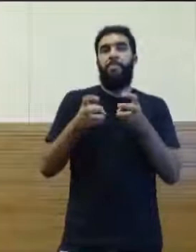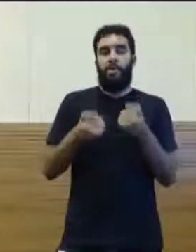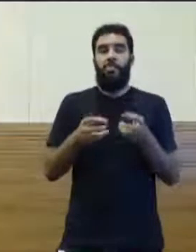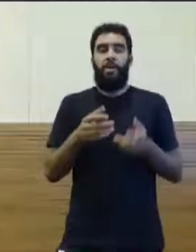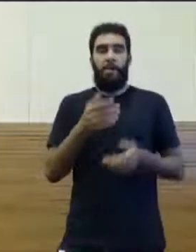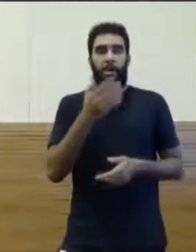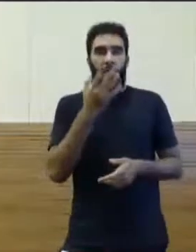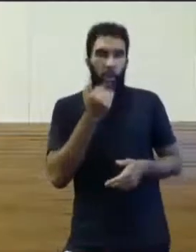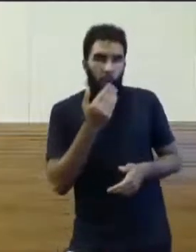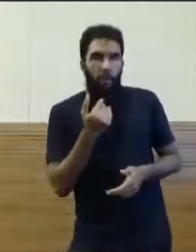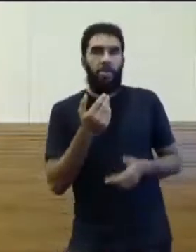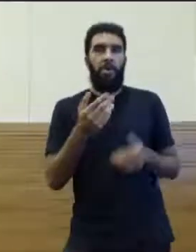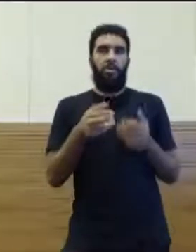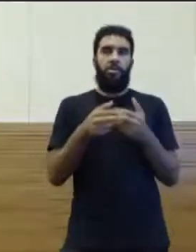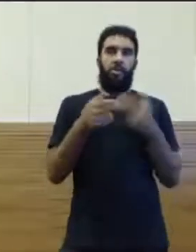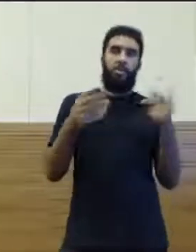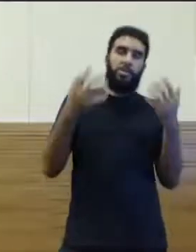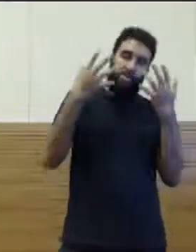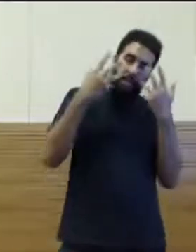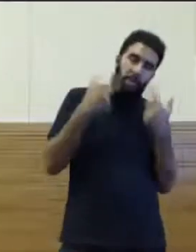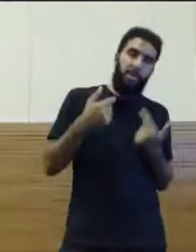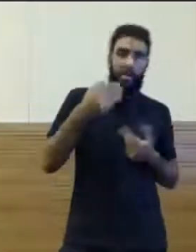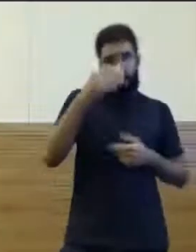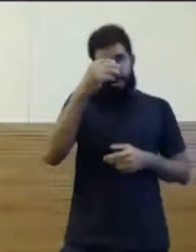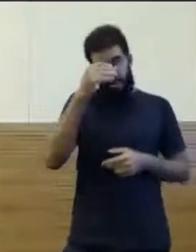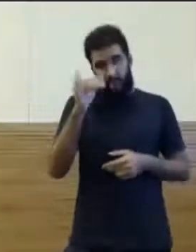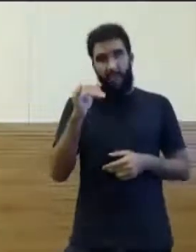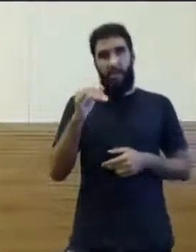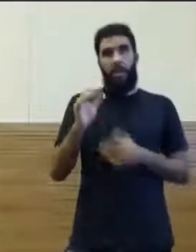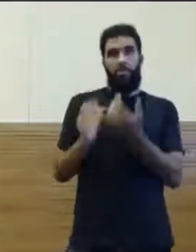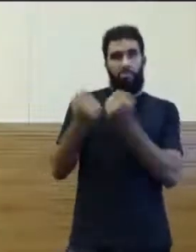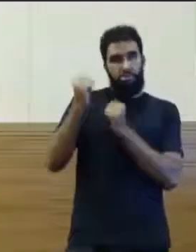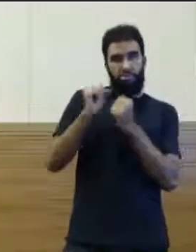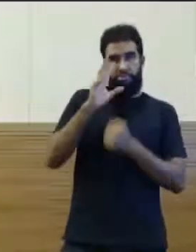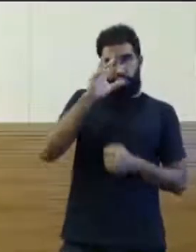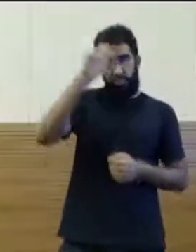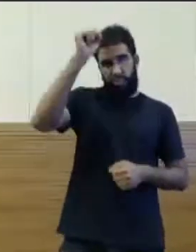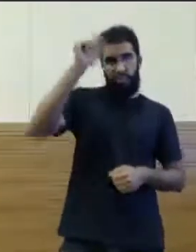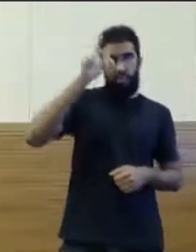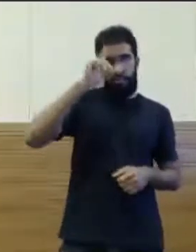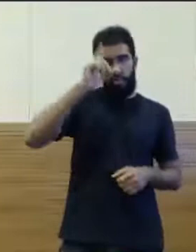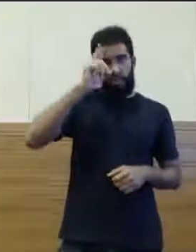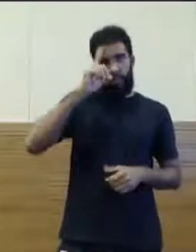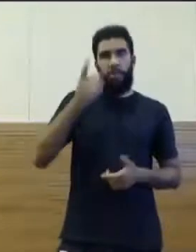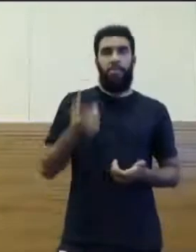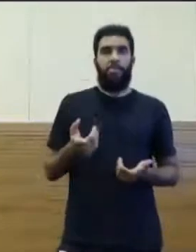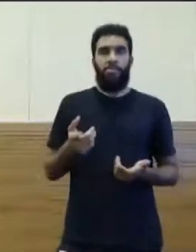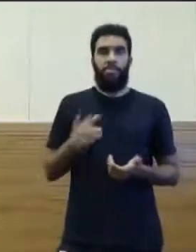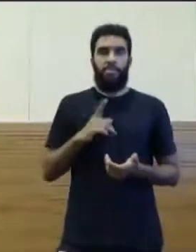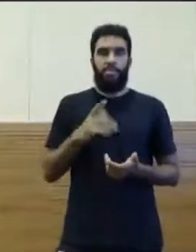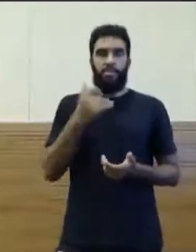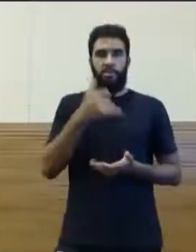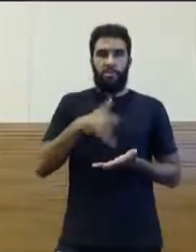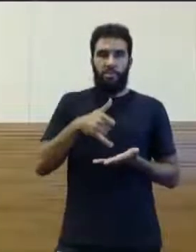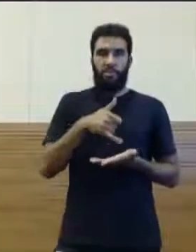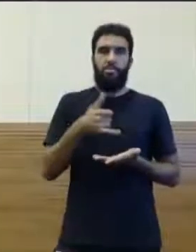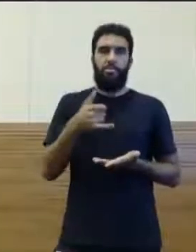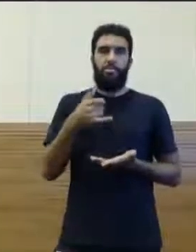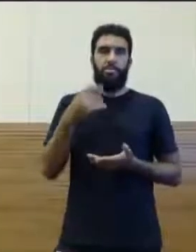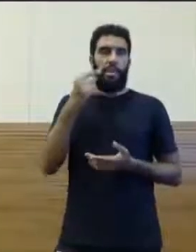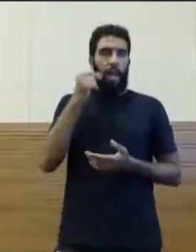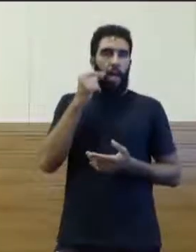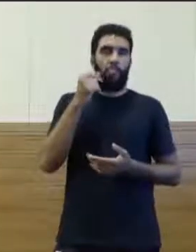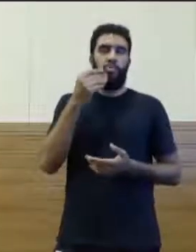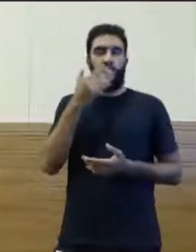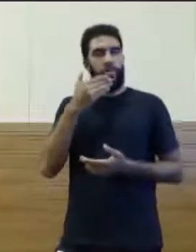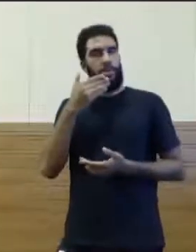to observe the foods based on natural foods and to avoid the ultra-processed with excessive